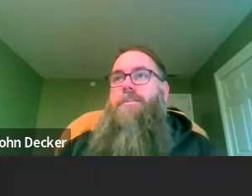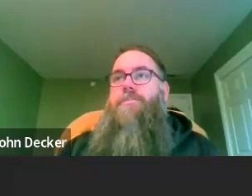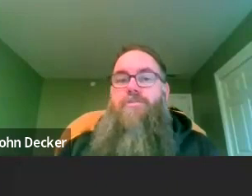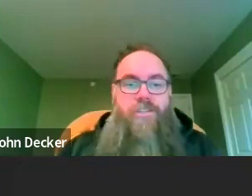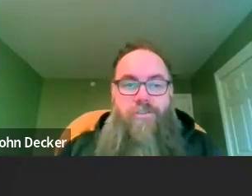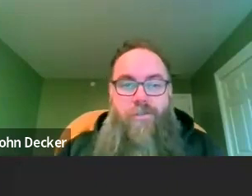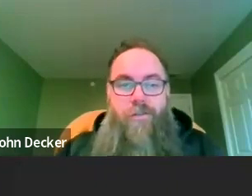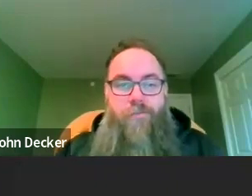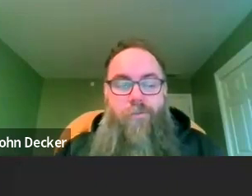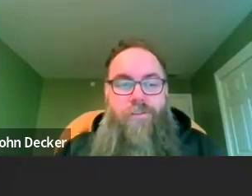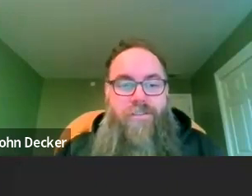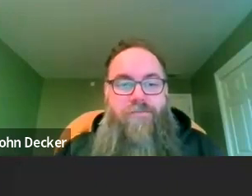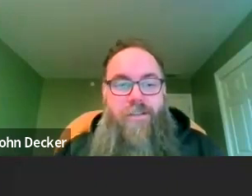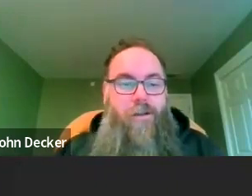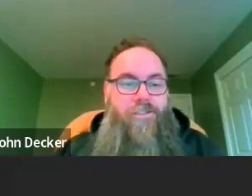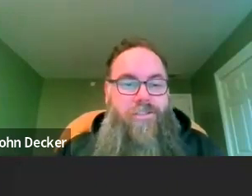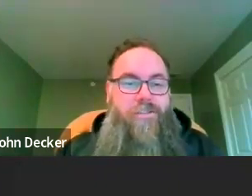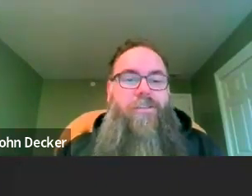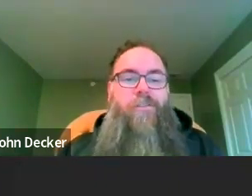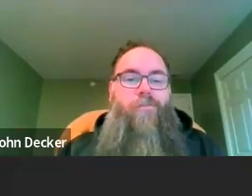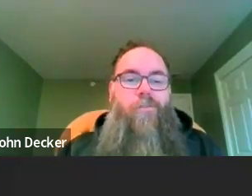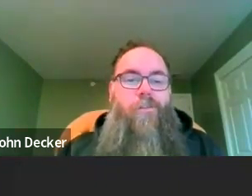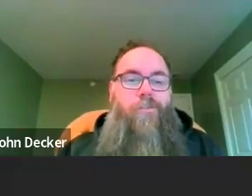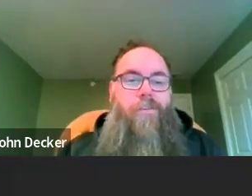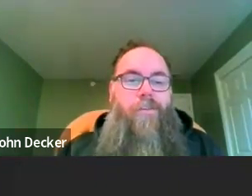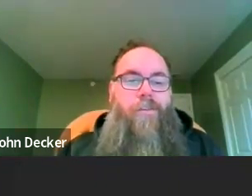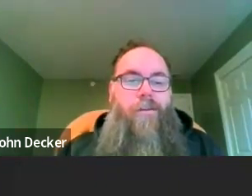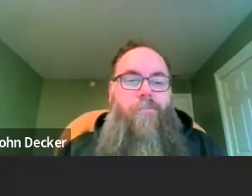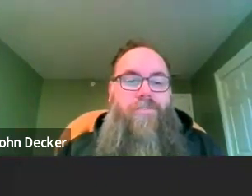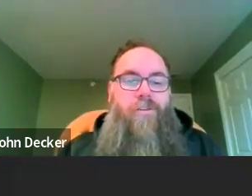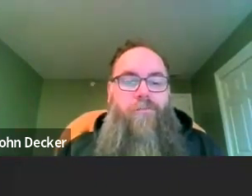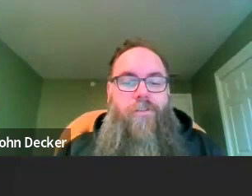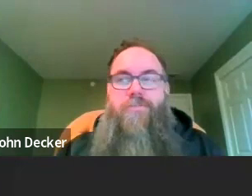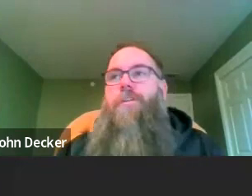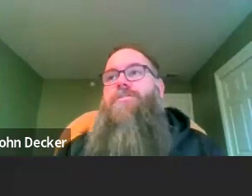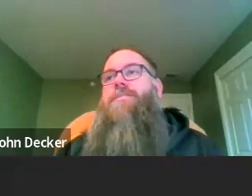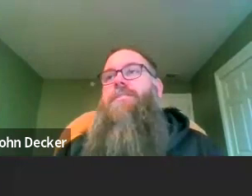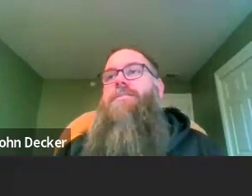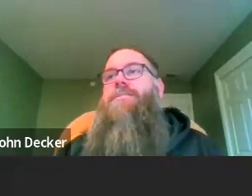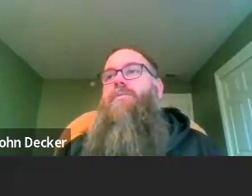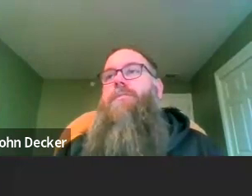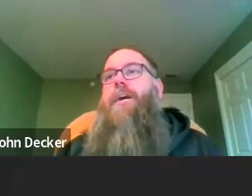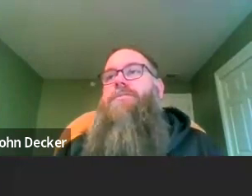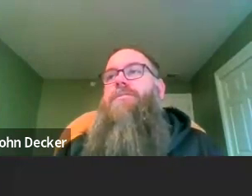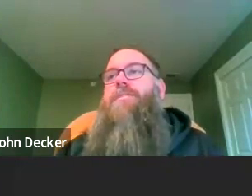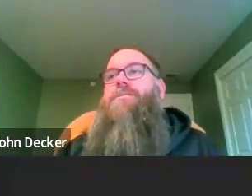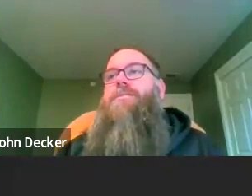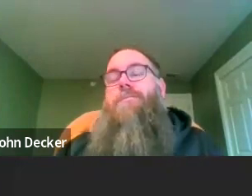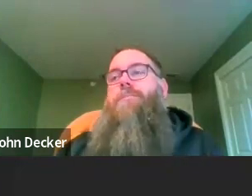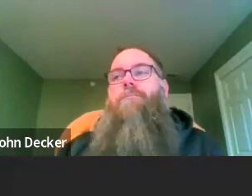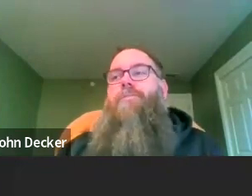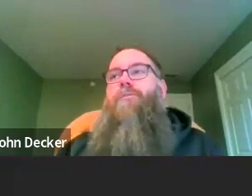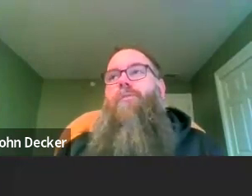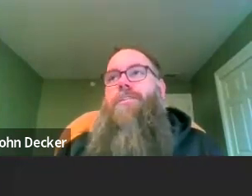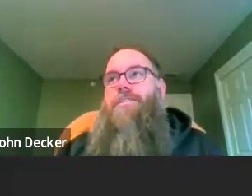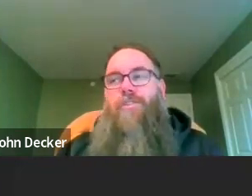the demonstration unit for assistive technology for the Mirasol Village project. And this is one of the housing units. This